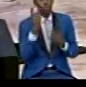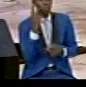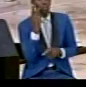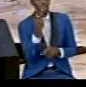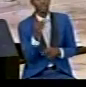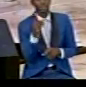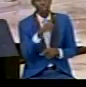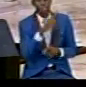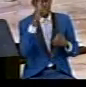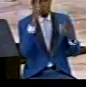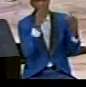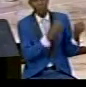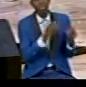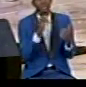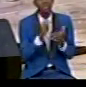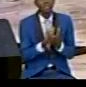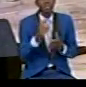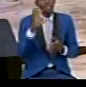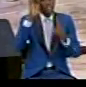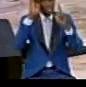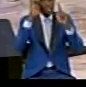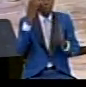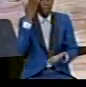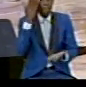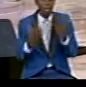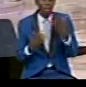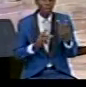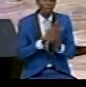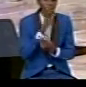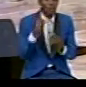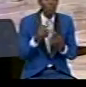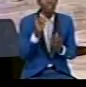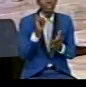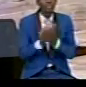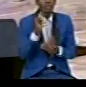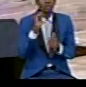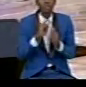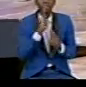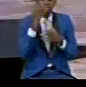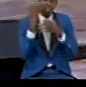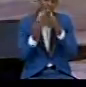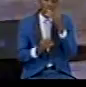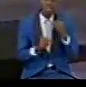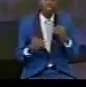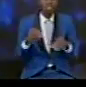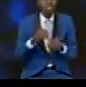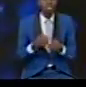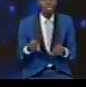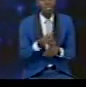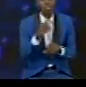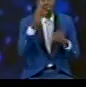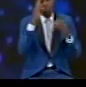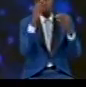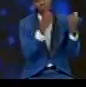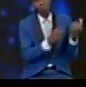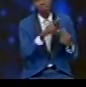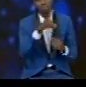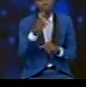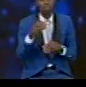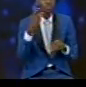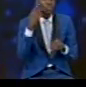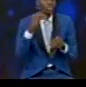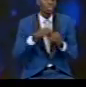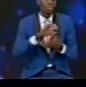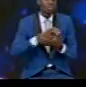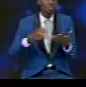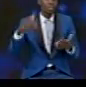he might perfect that which was lacking in their faith. Look at verse 13